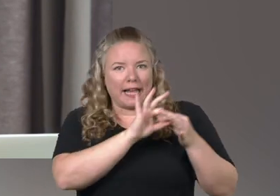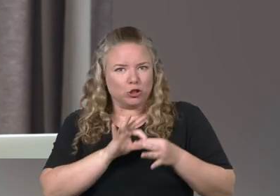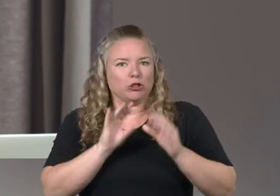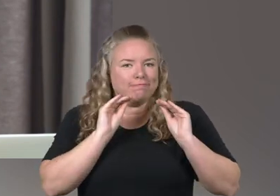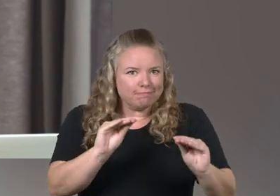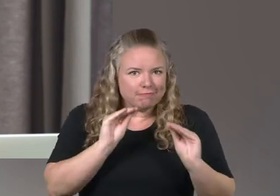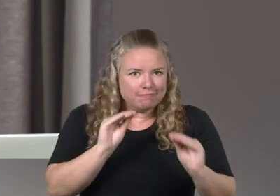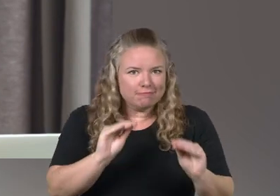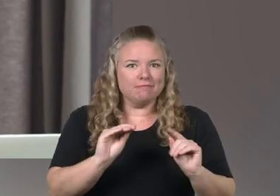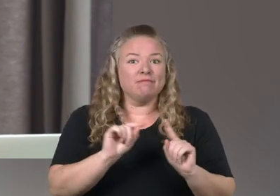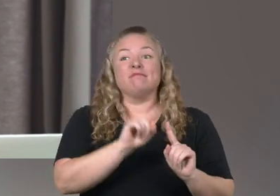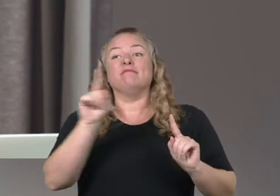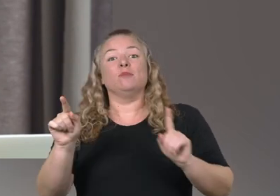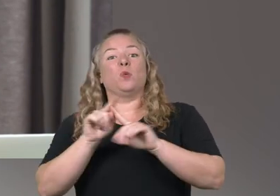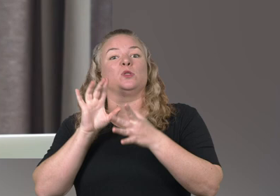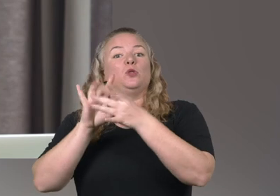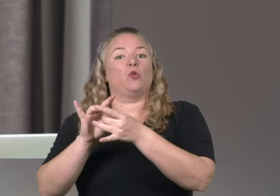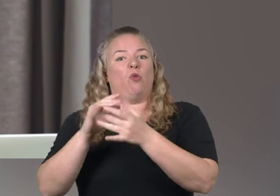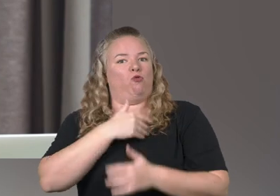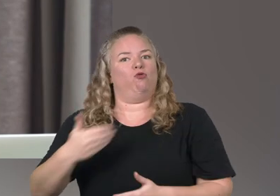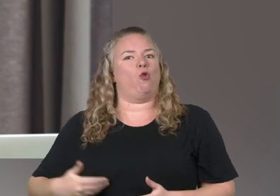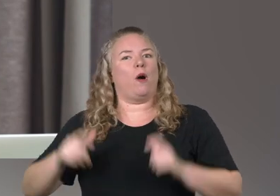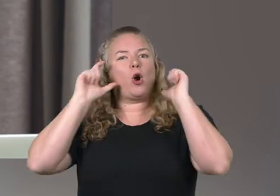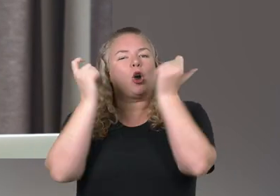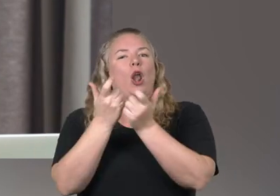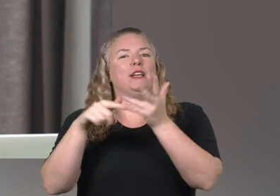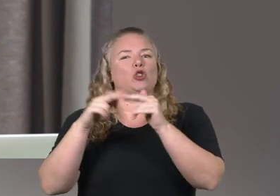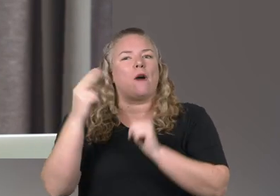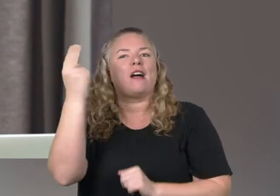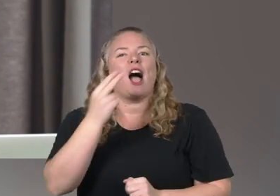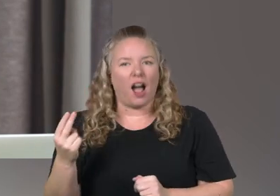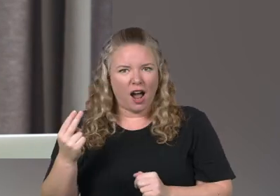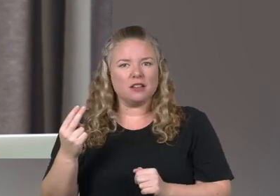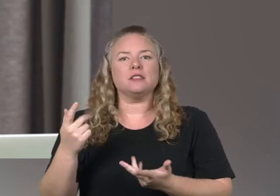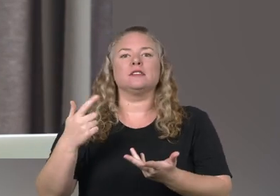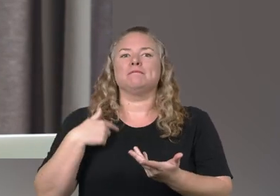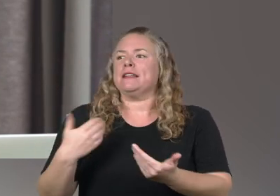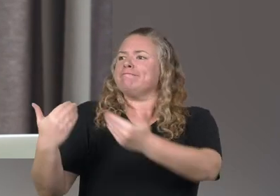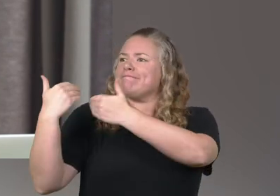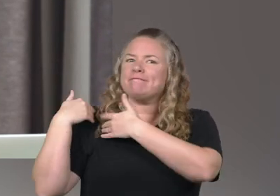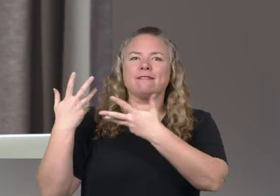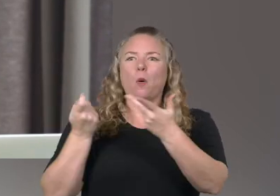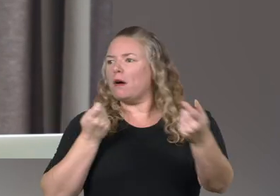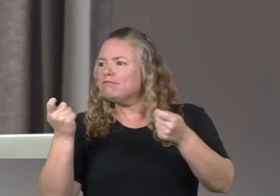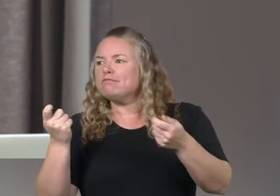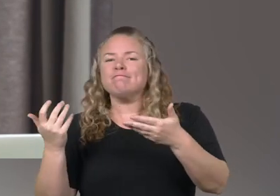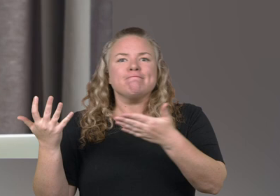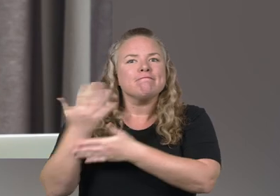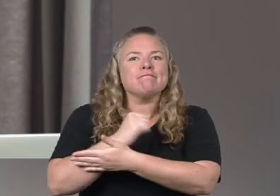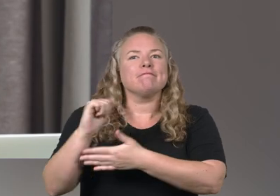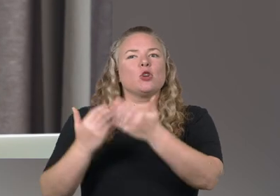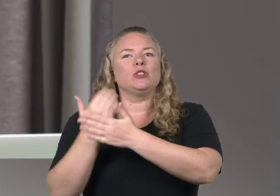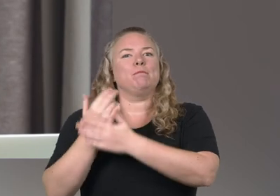Architectural Association, and I also joined the Royal College of Art, the Curating Contemporary Art Programme, in the